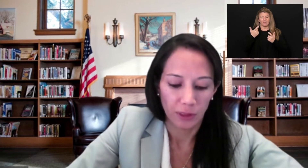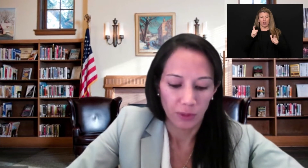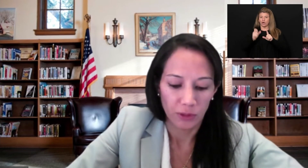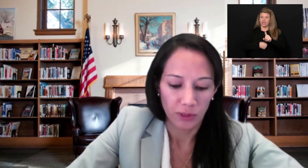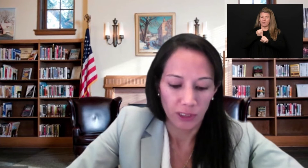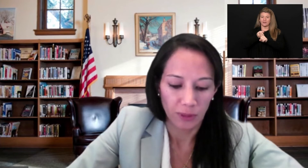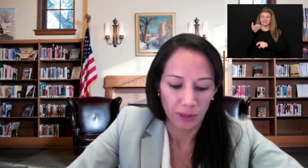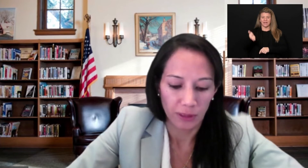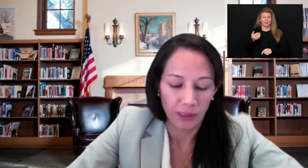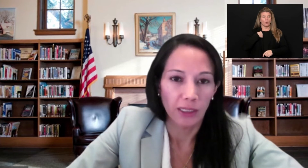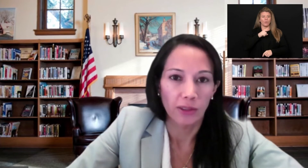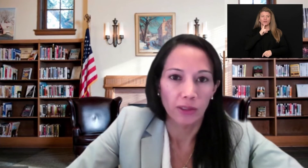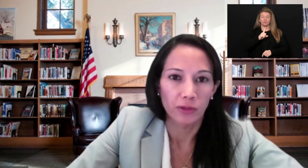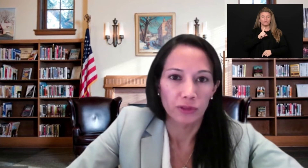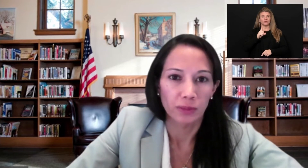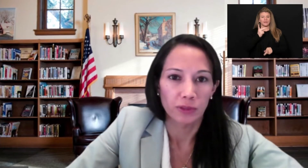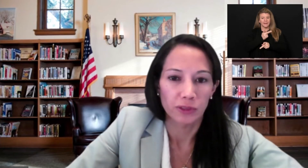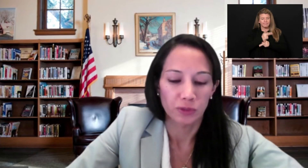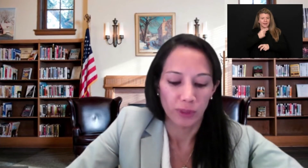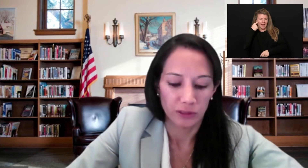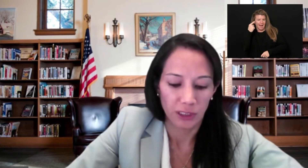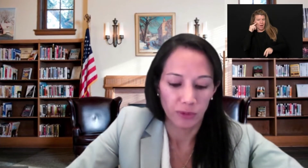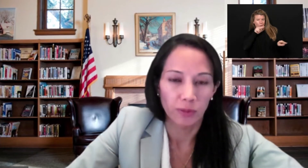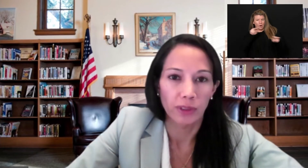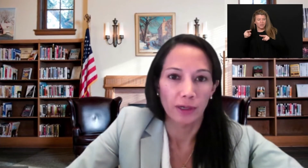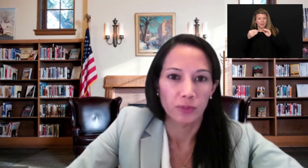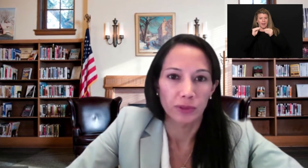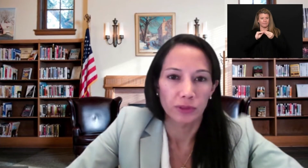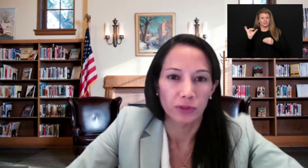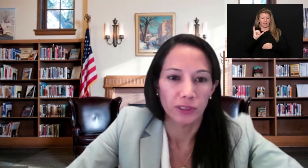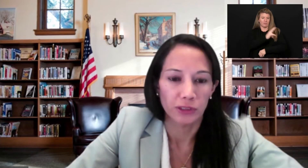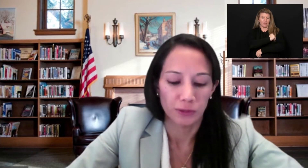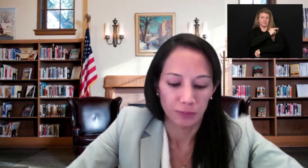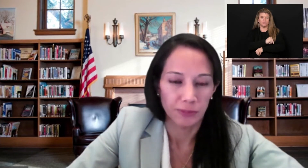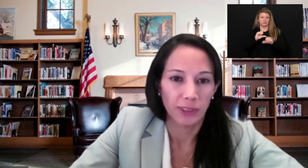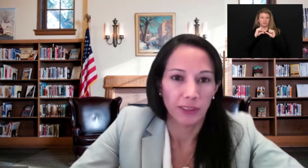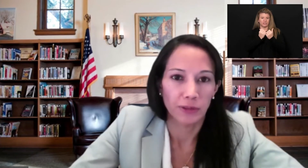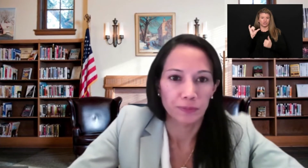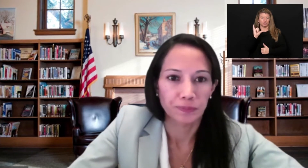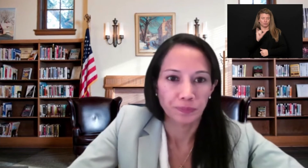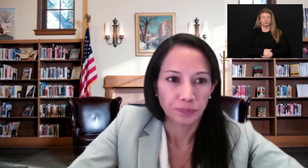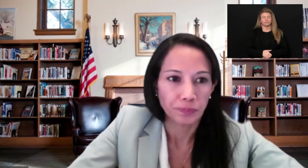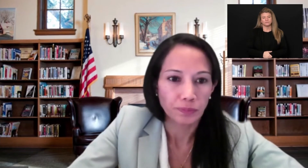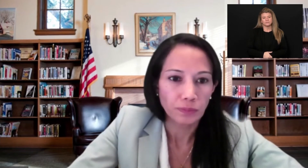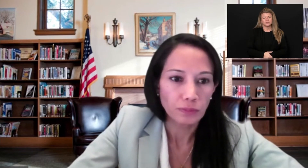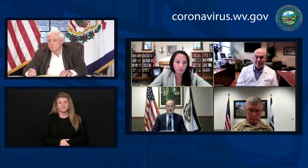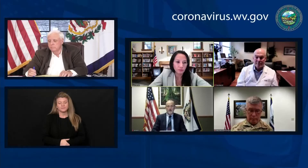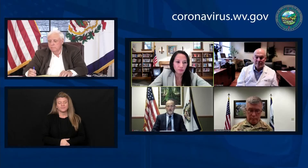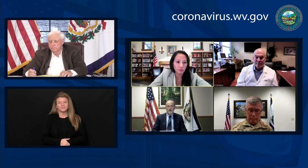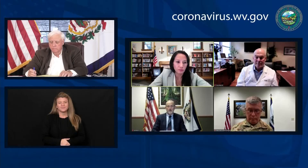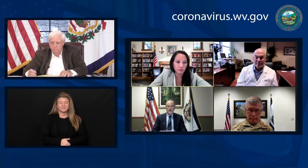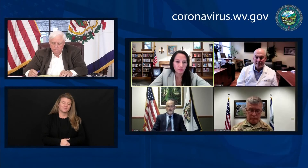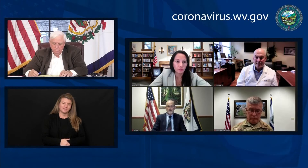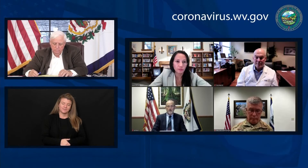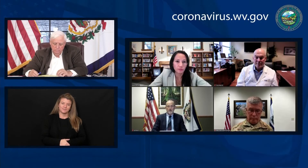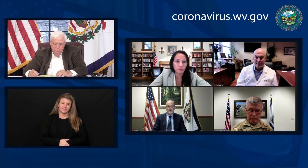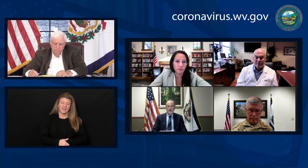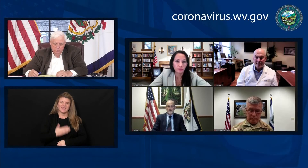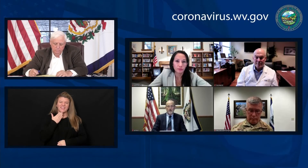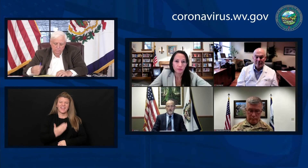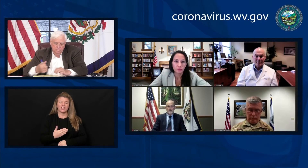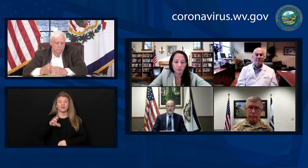but we do keep an eye on all those numbers as well, just like we do with the hospital association. Thank you. All right, thank you,